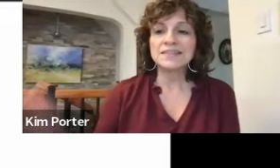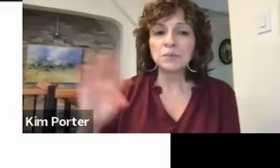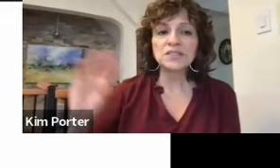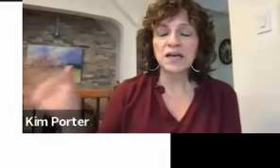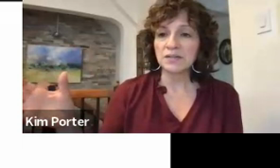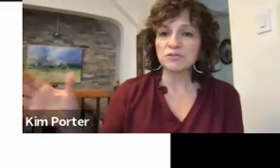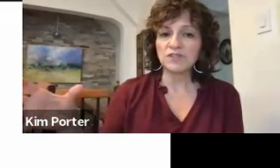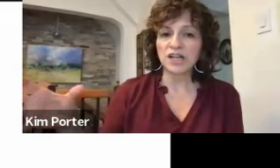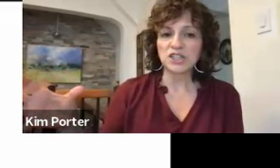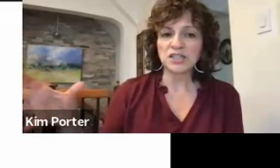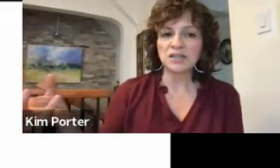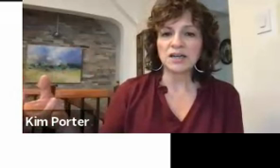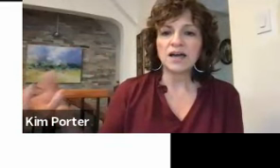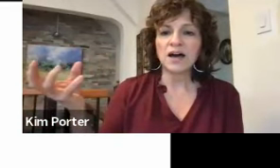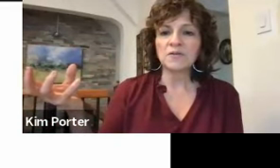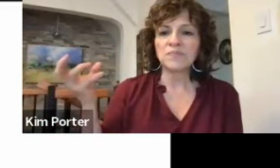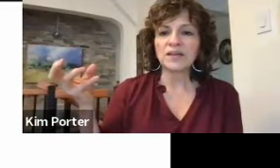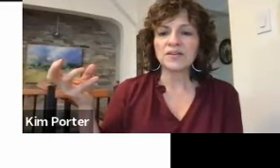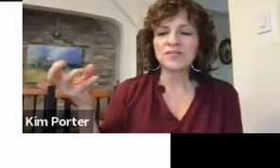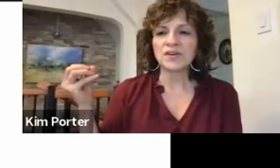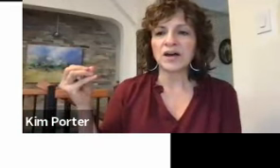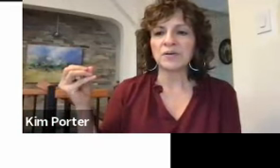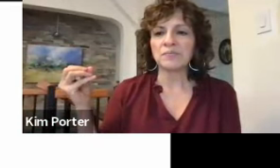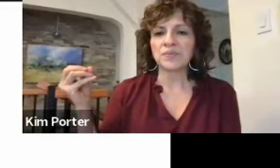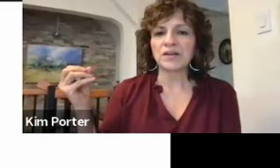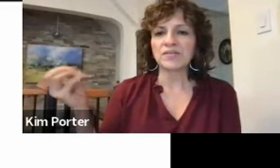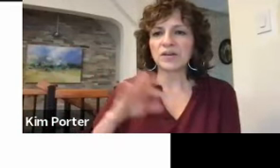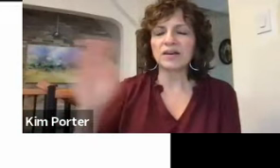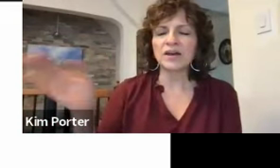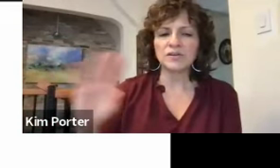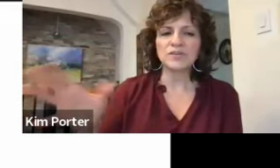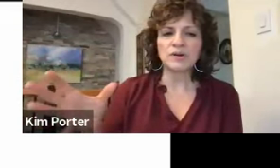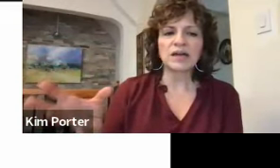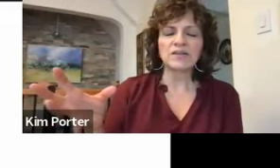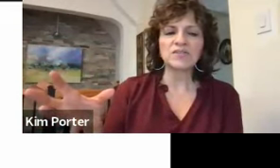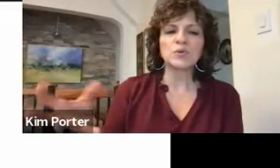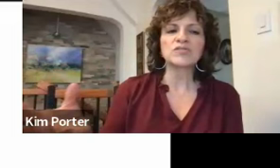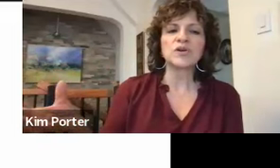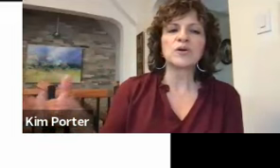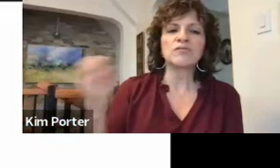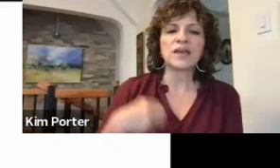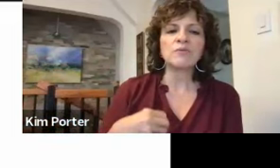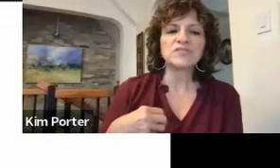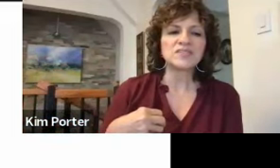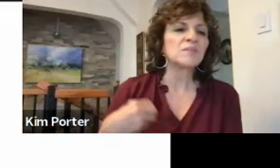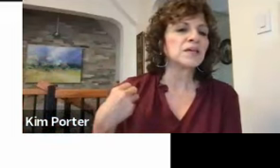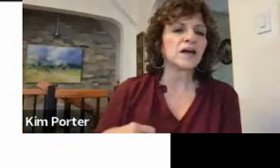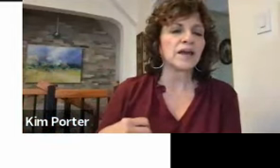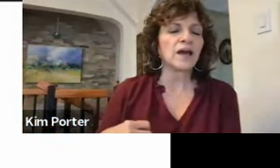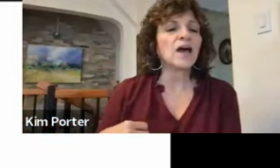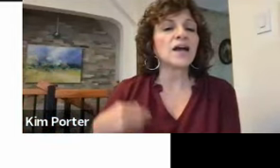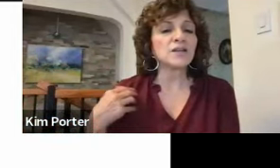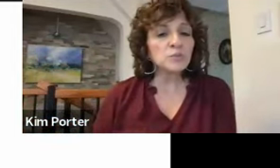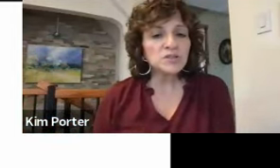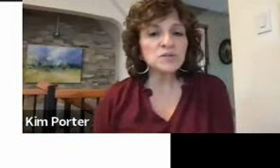A double-sided reflection is you'll see kind of how this works. So if they would say something